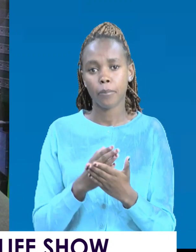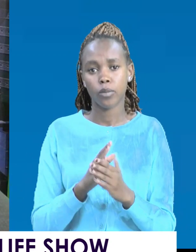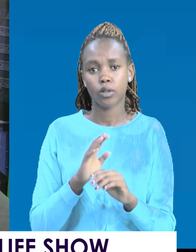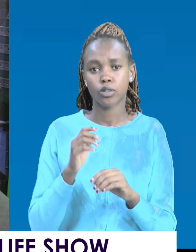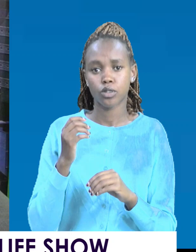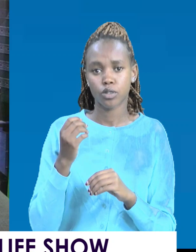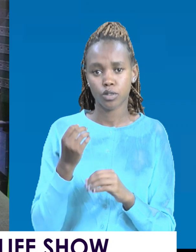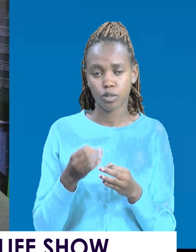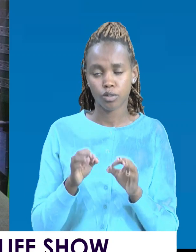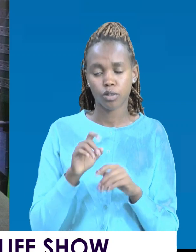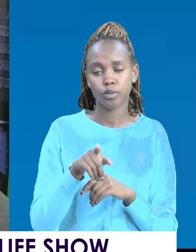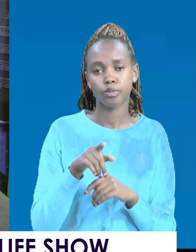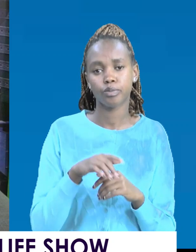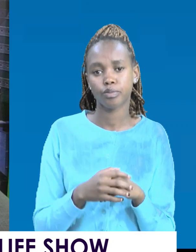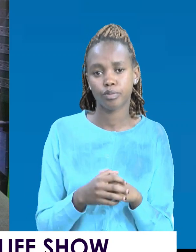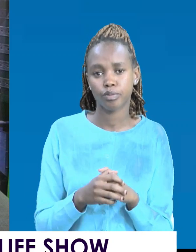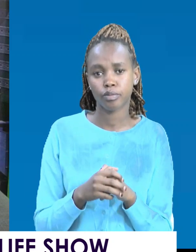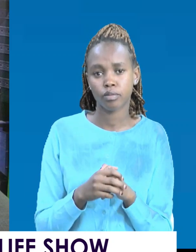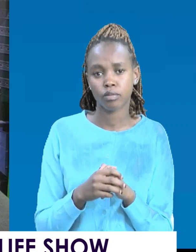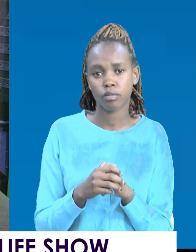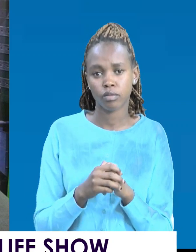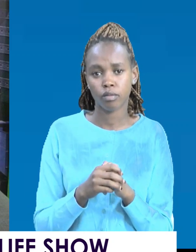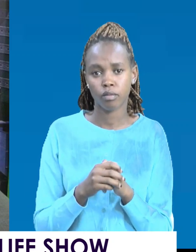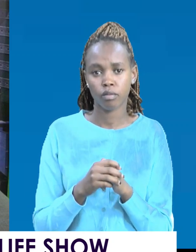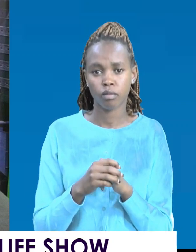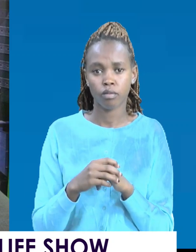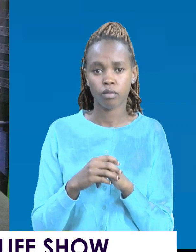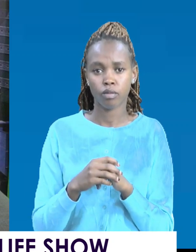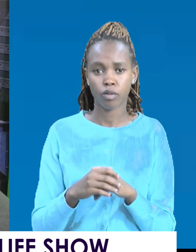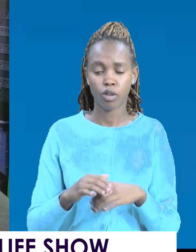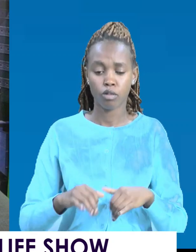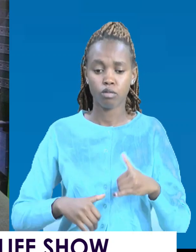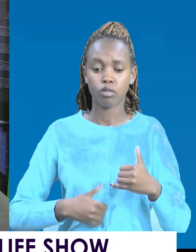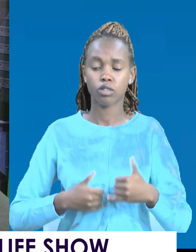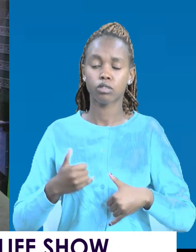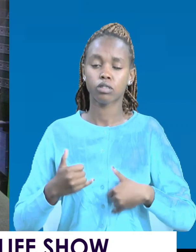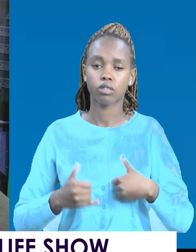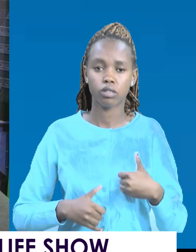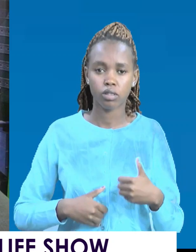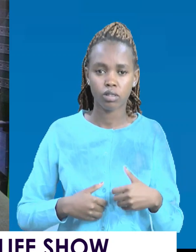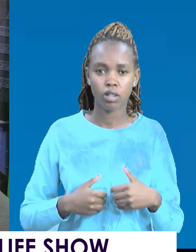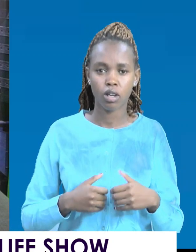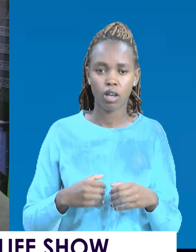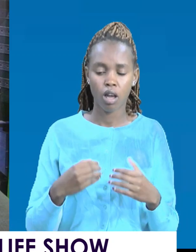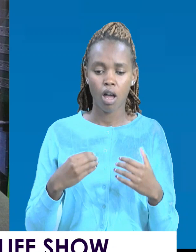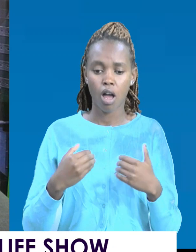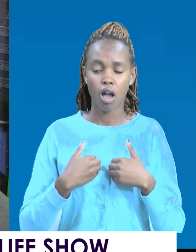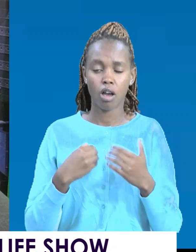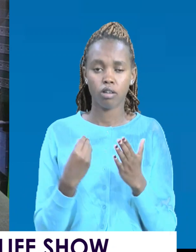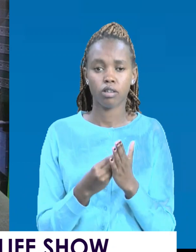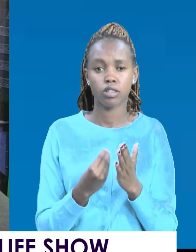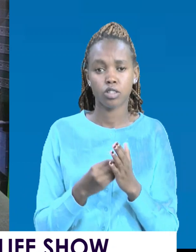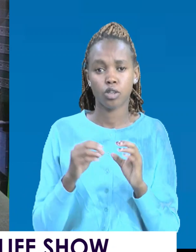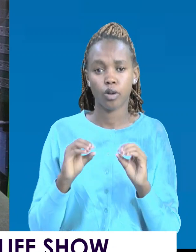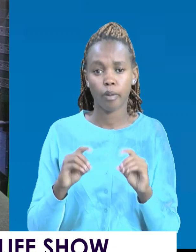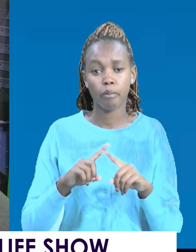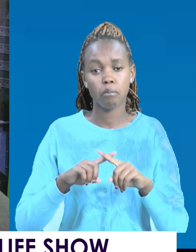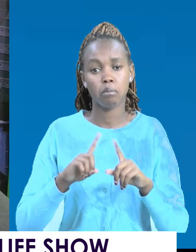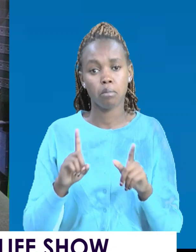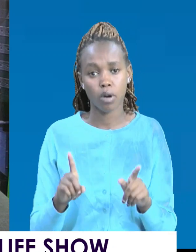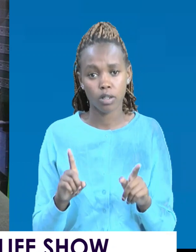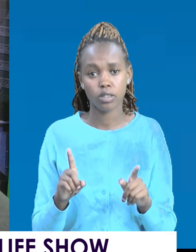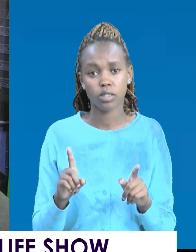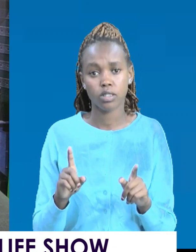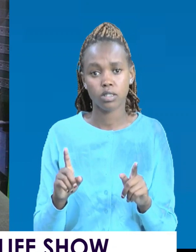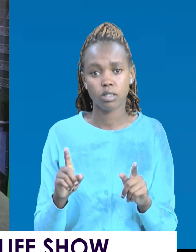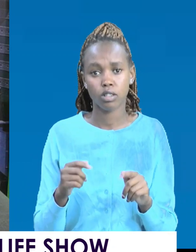you're resilient. You're bubbling with ability, with joy. You may lack finances, you may lack networks, but just